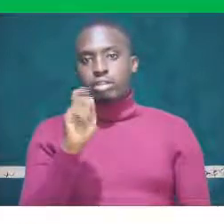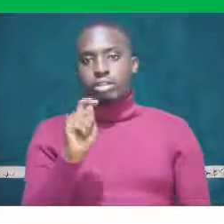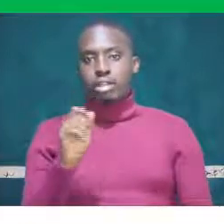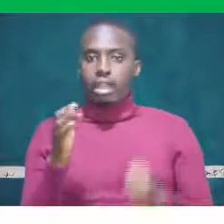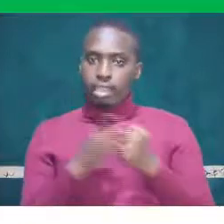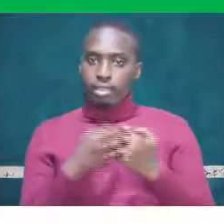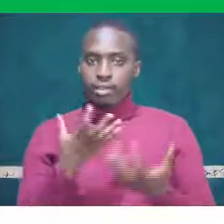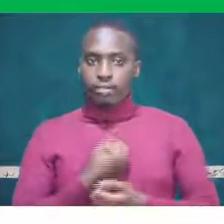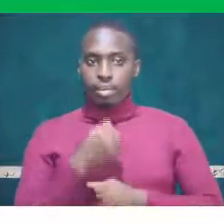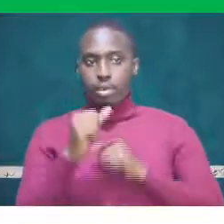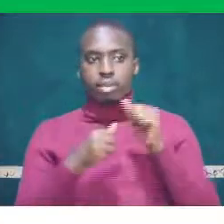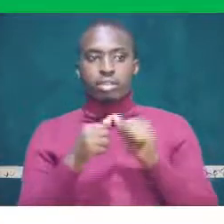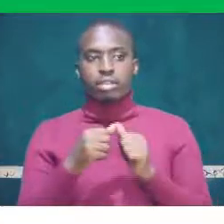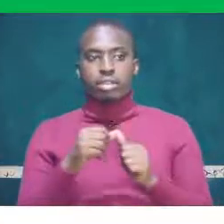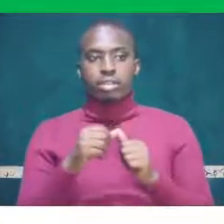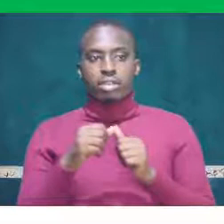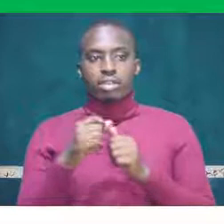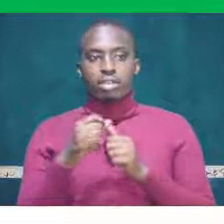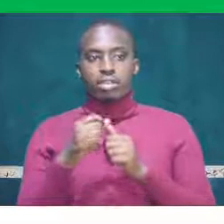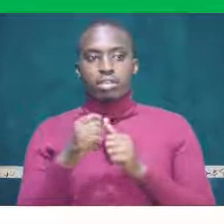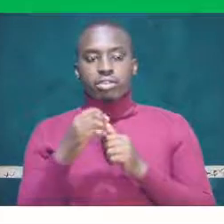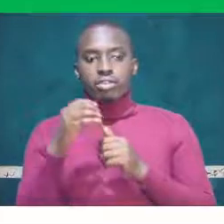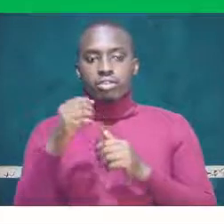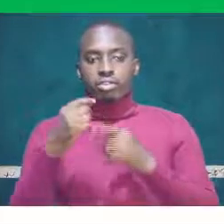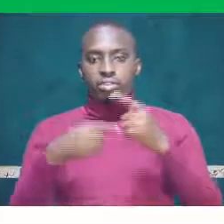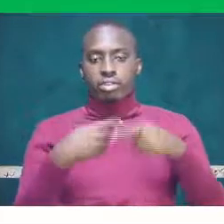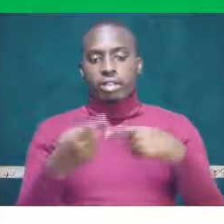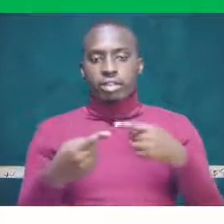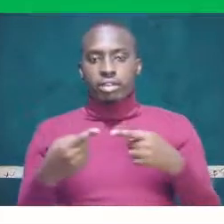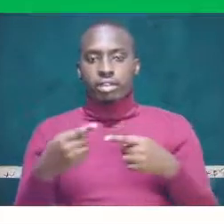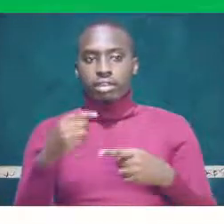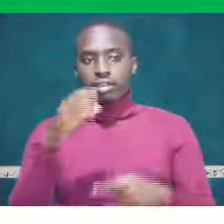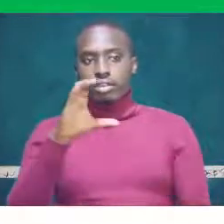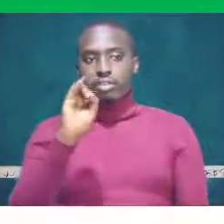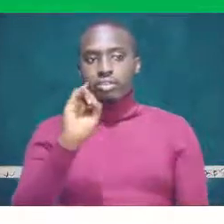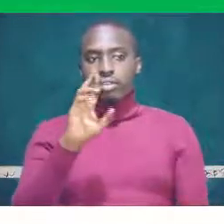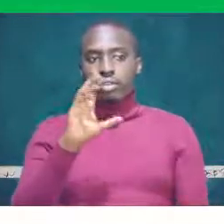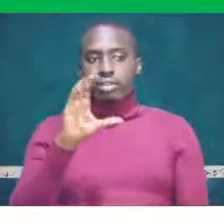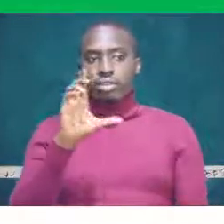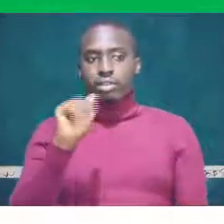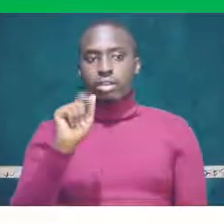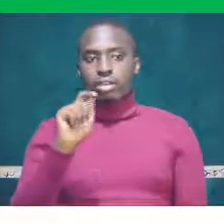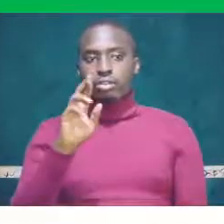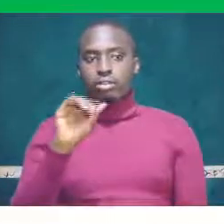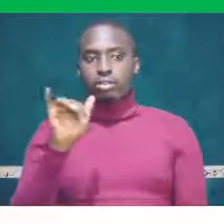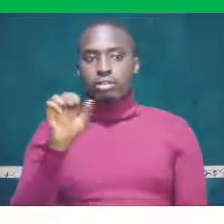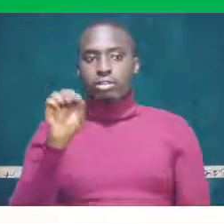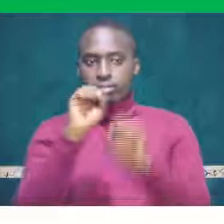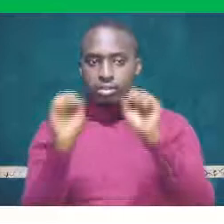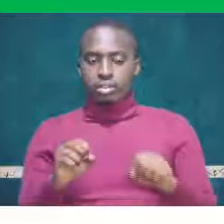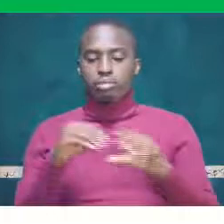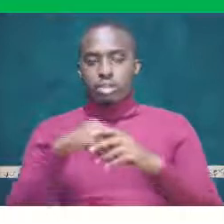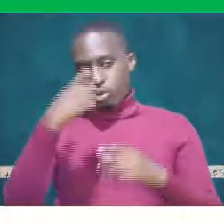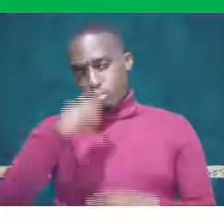about circulatory system in humans, and it is Lesson 4-5, and which is concerning about the lymphatic